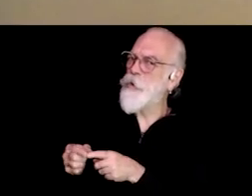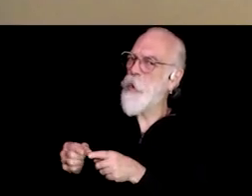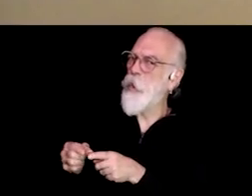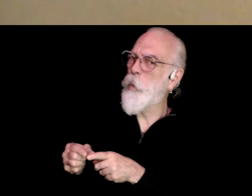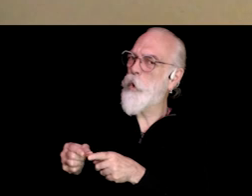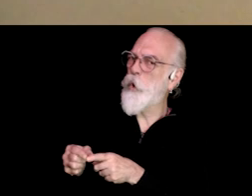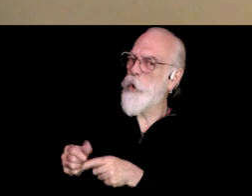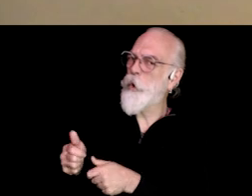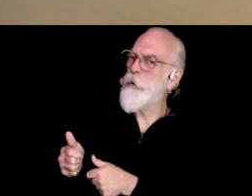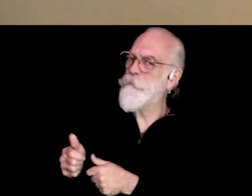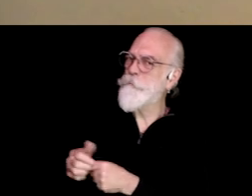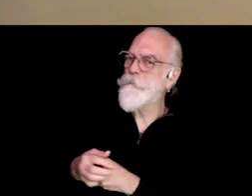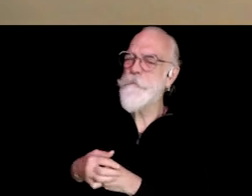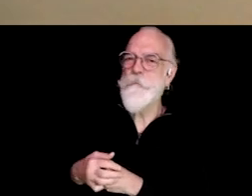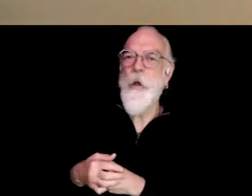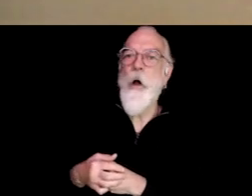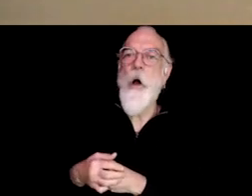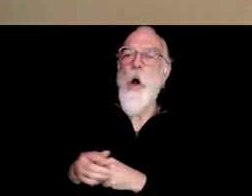Yeah.